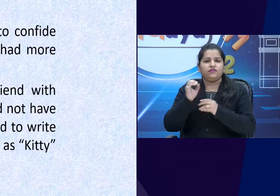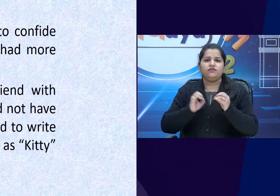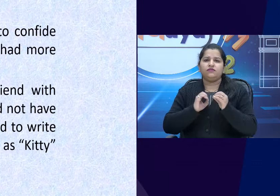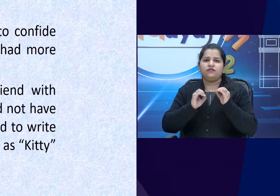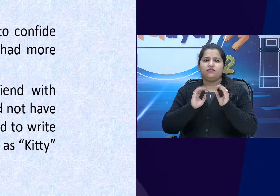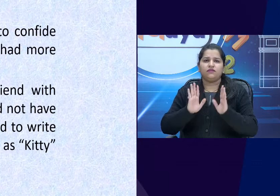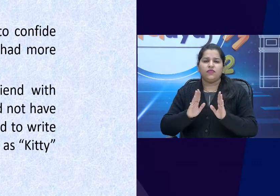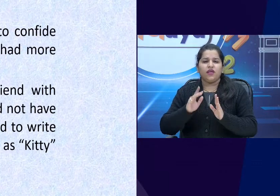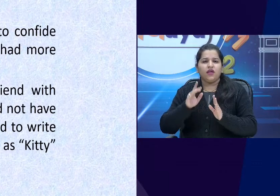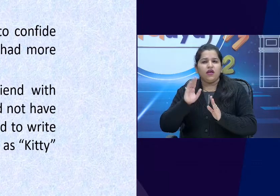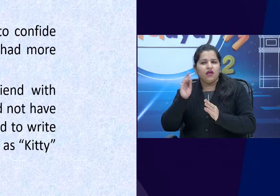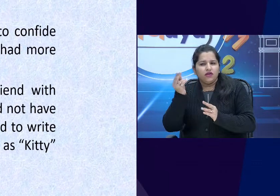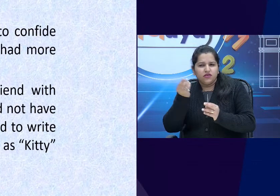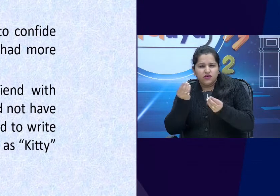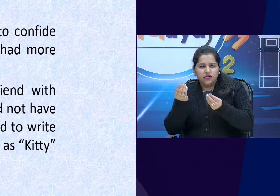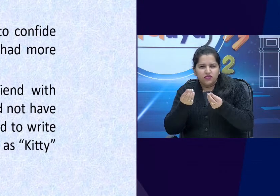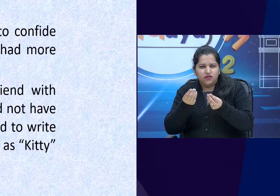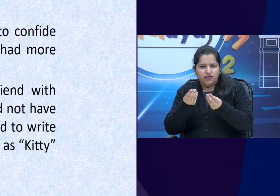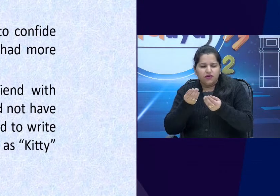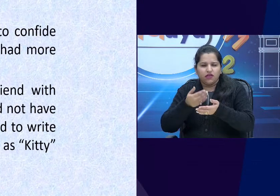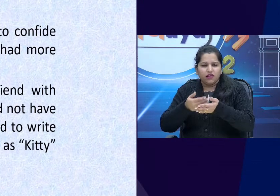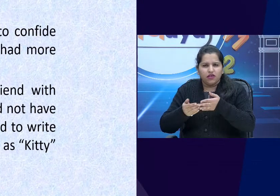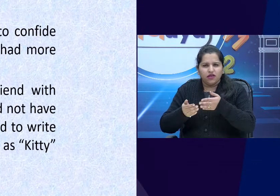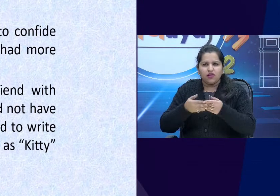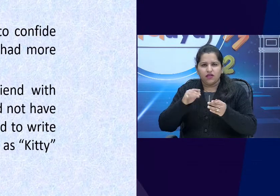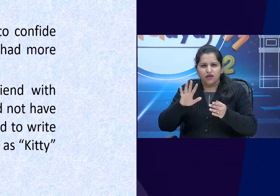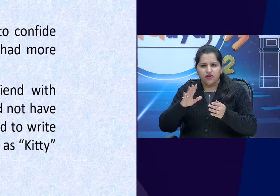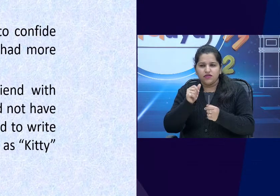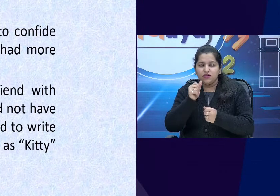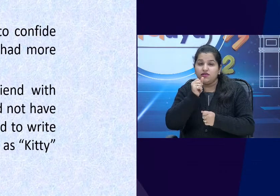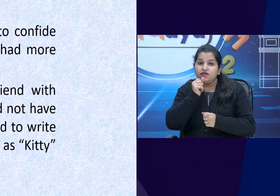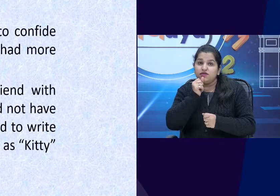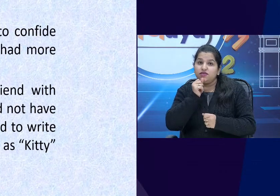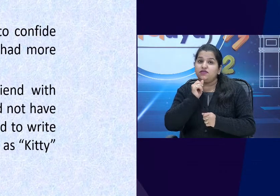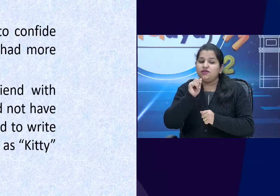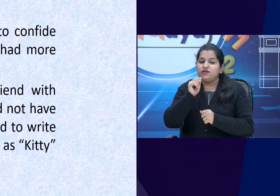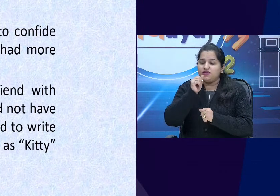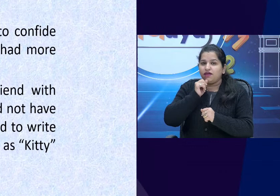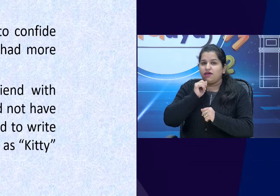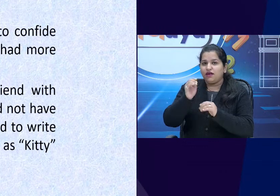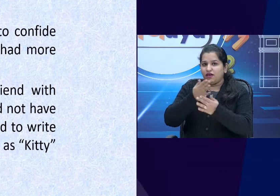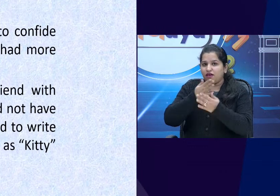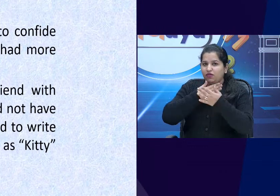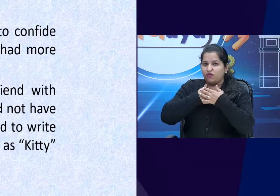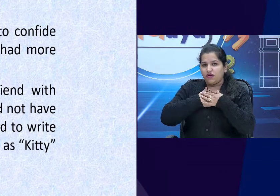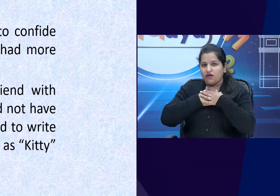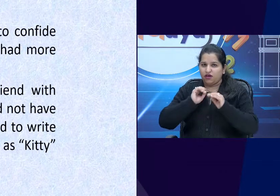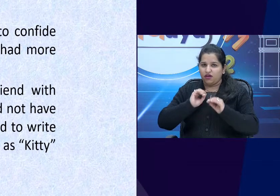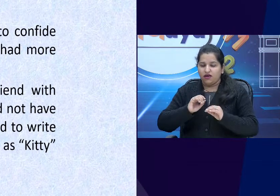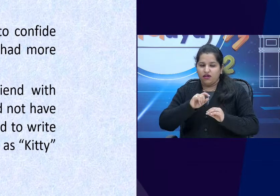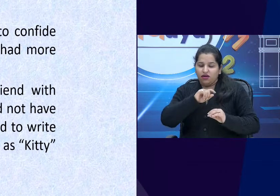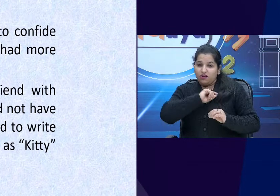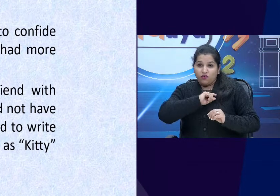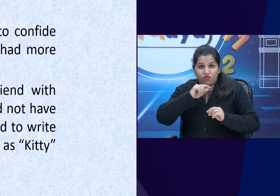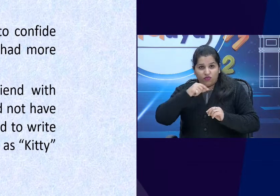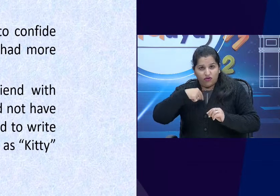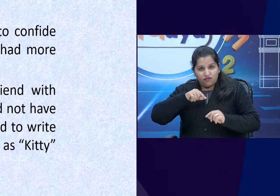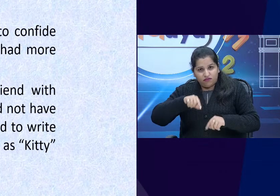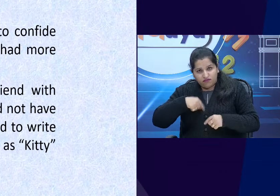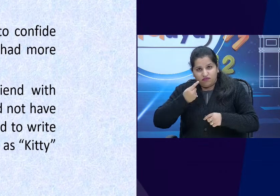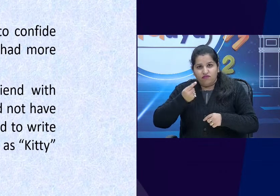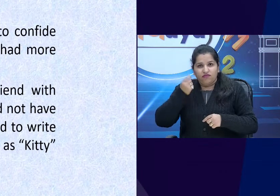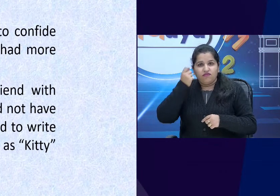are certain things which are very secret to our heart. So she felt, okay, that would be good